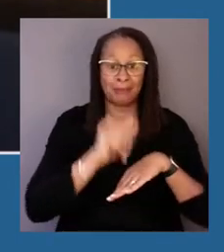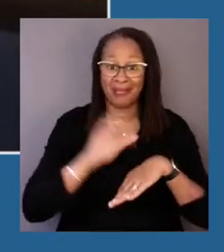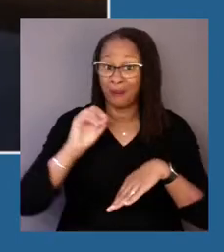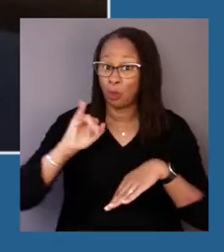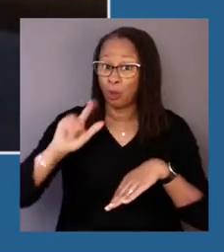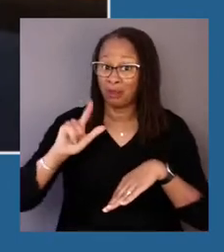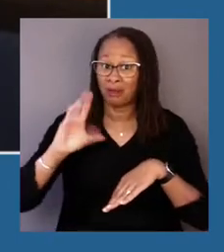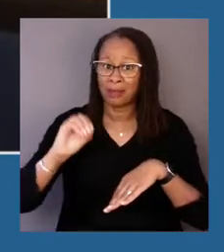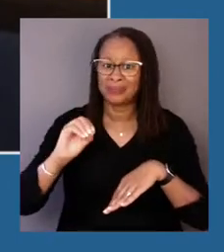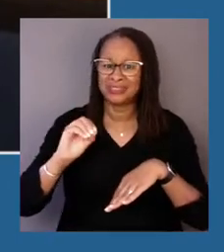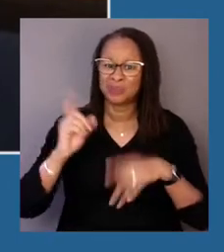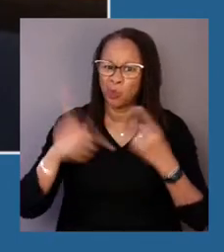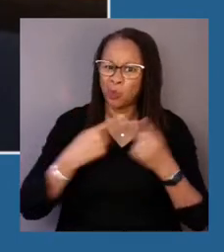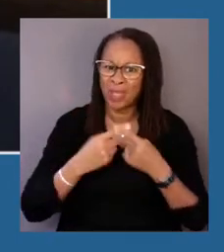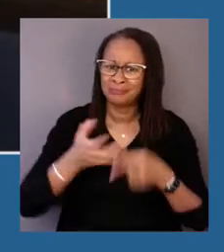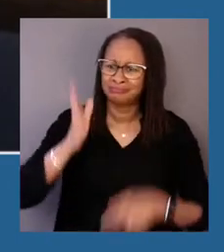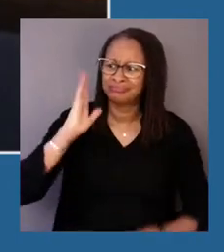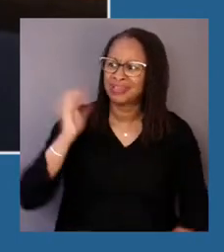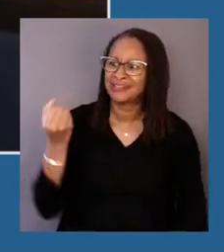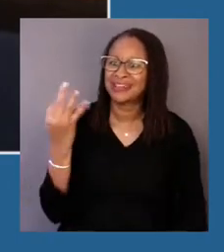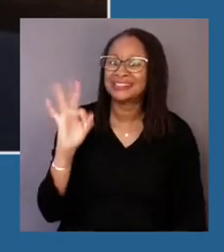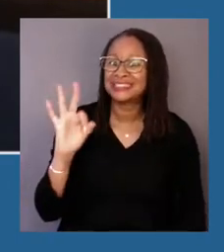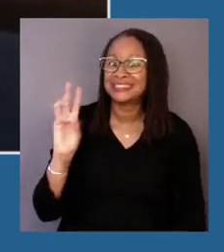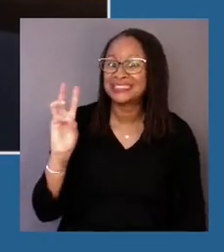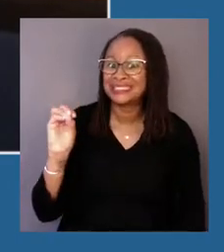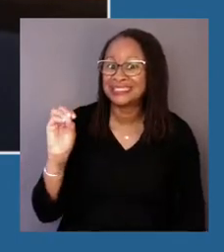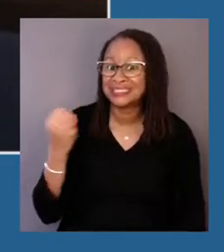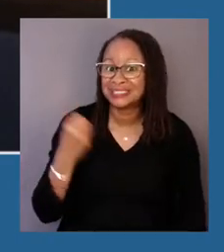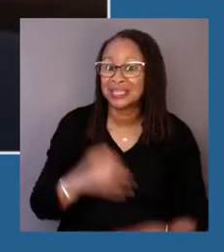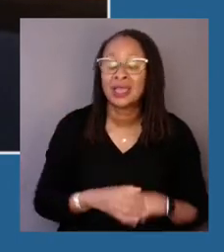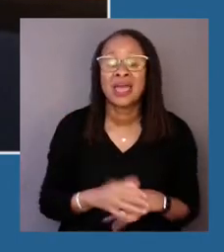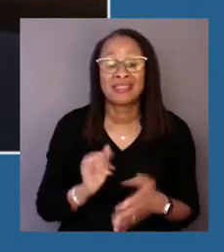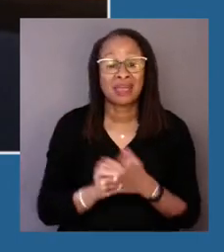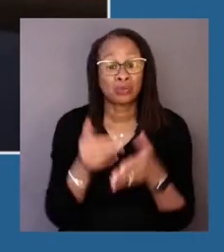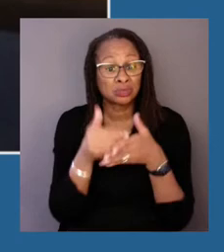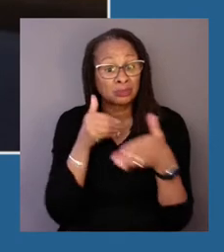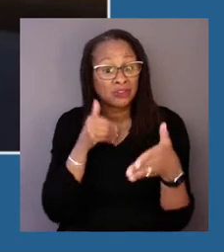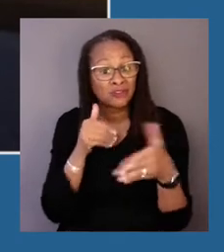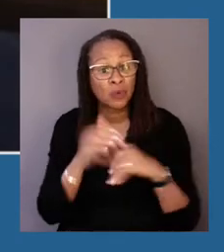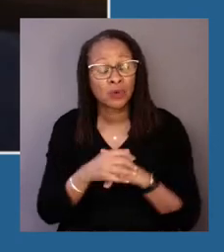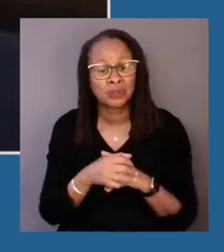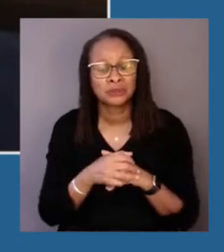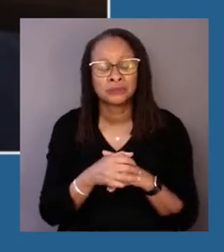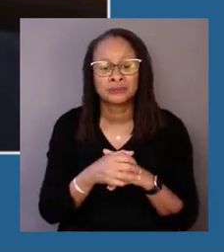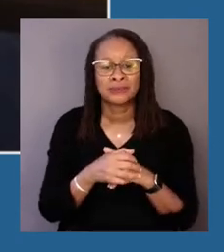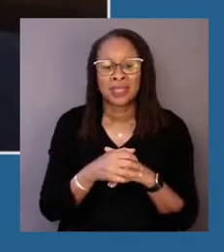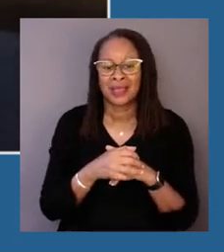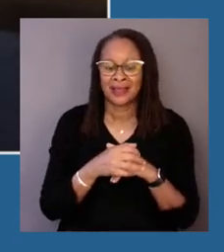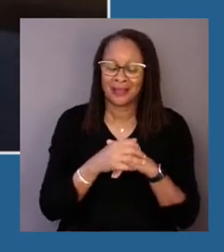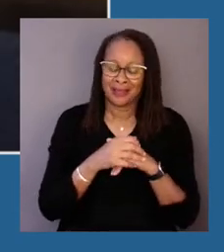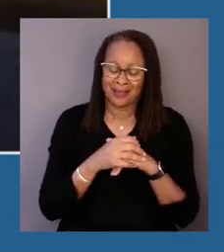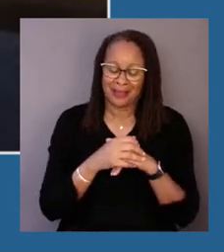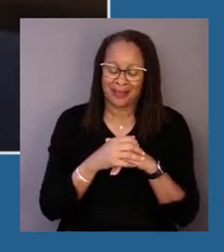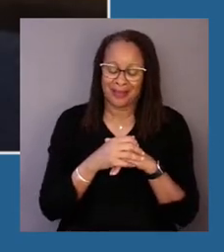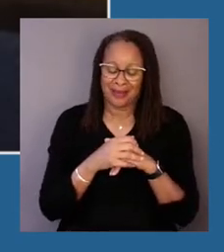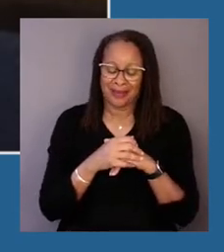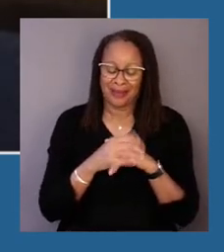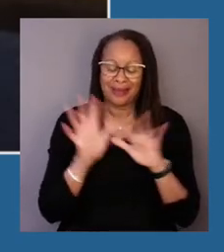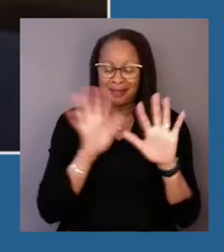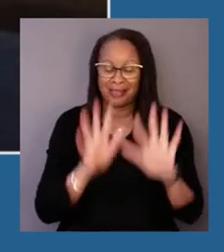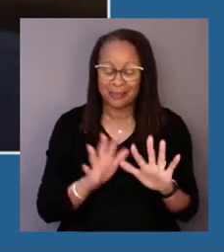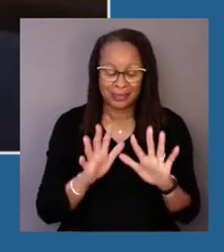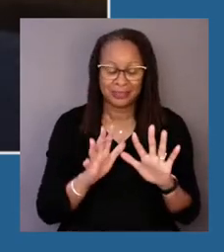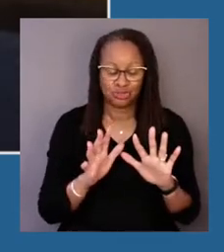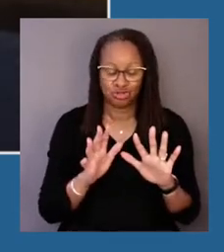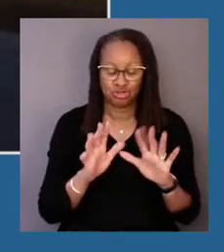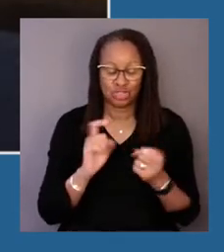just, and there again, this was before, you know, before climate change was a policy concern for them. They were probably